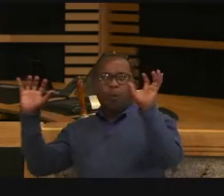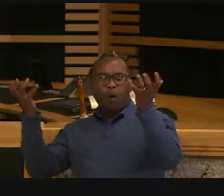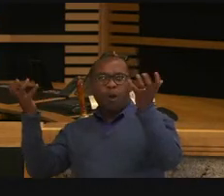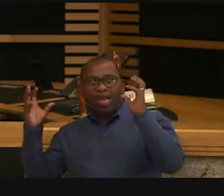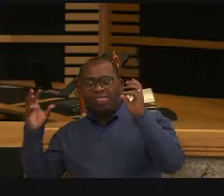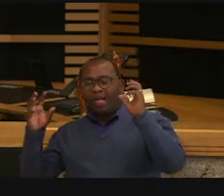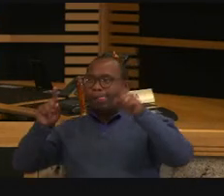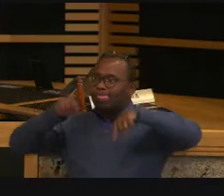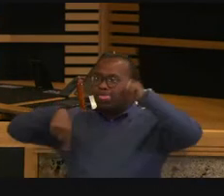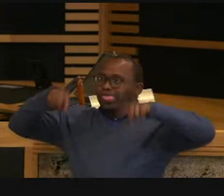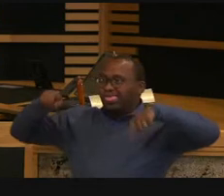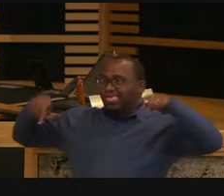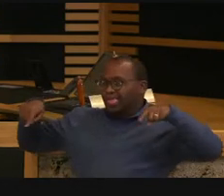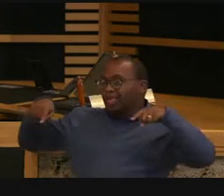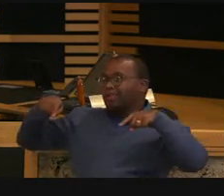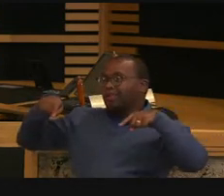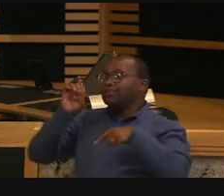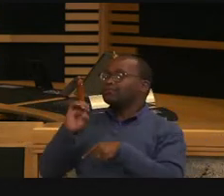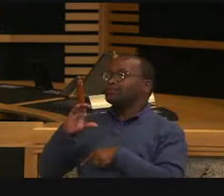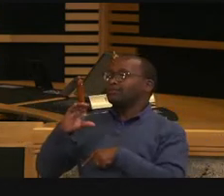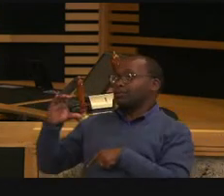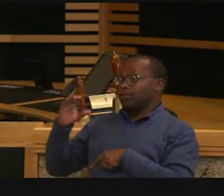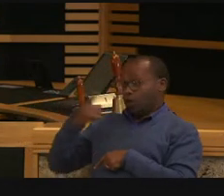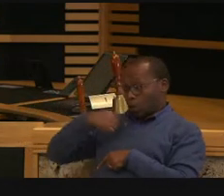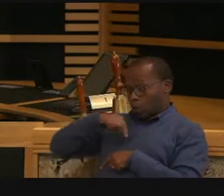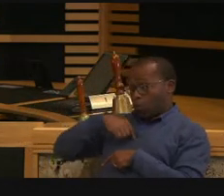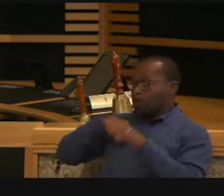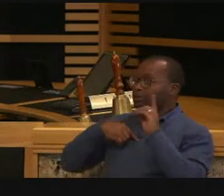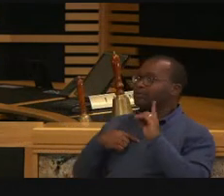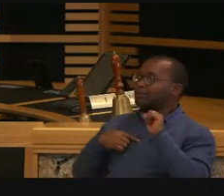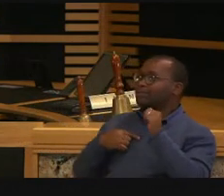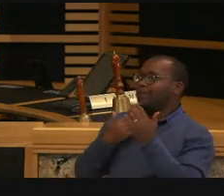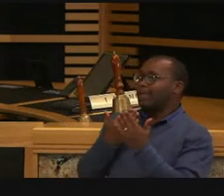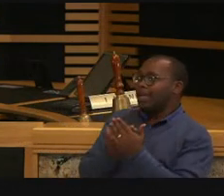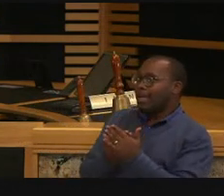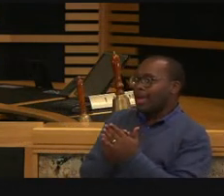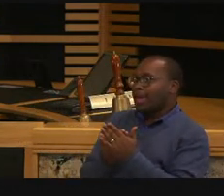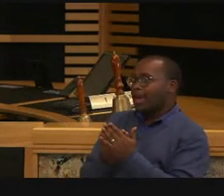in the Eastern Cape, the DA will promote new ways of thinking